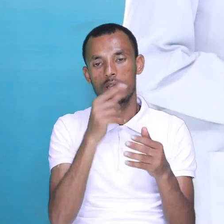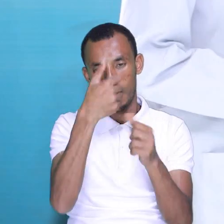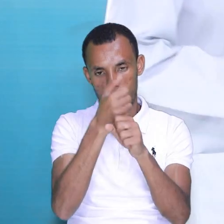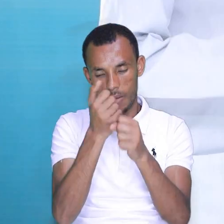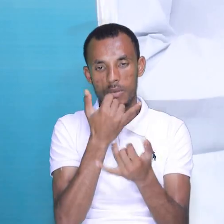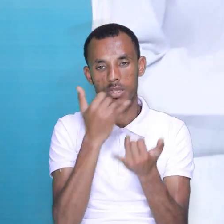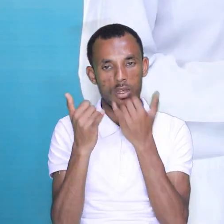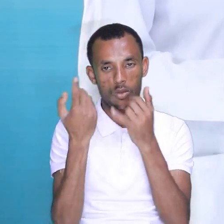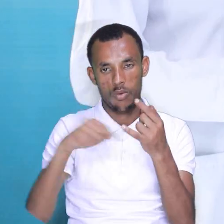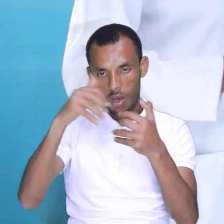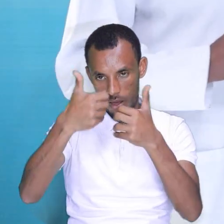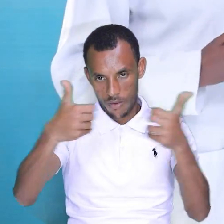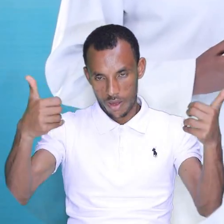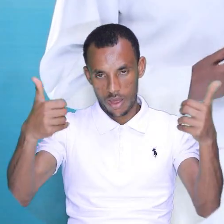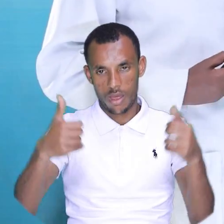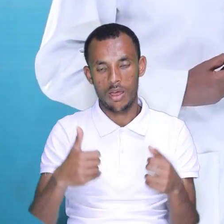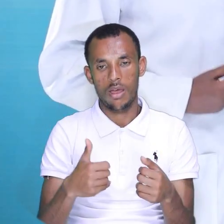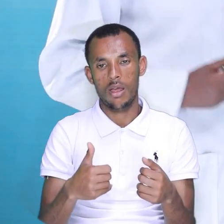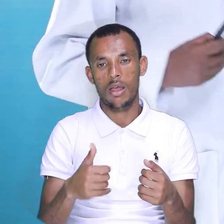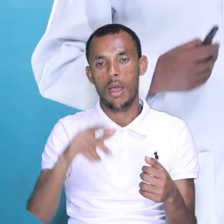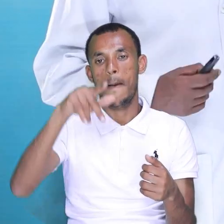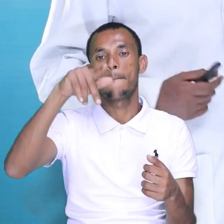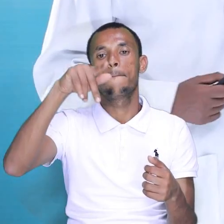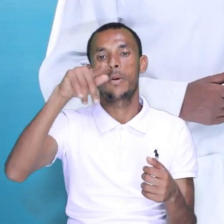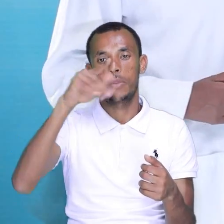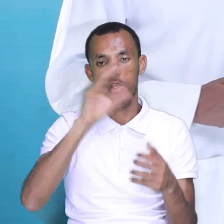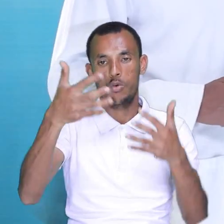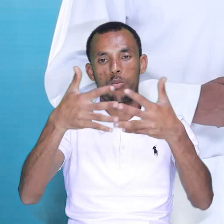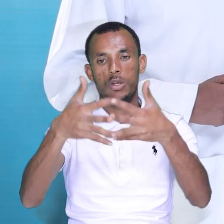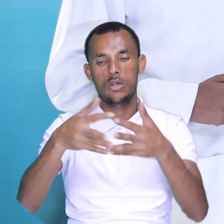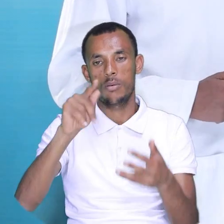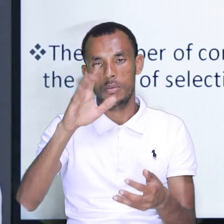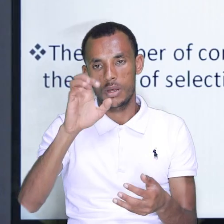a mistake to identify permutation and combinations.